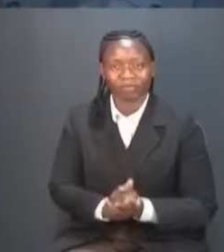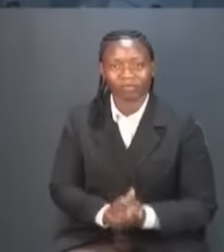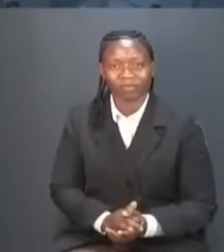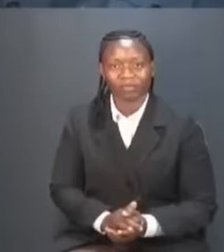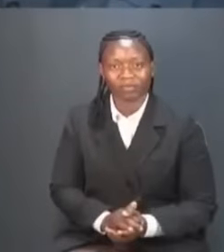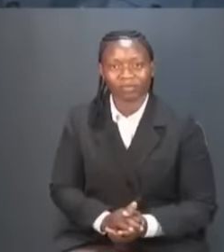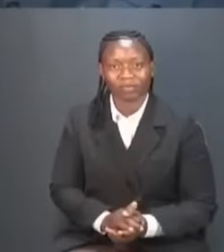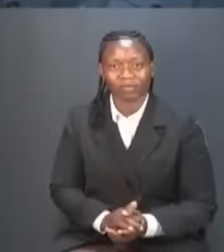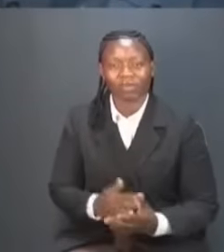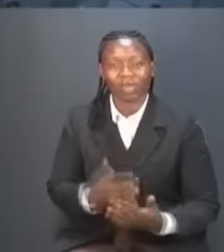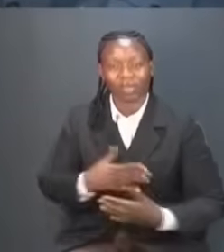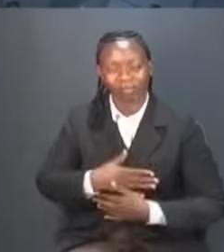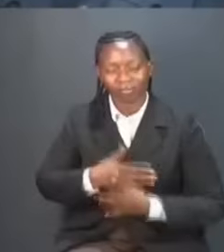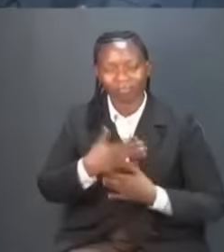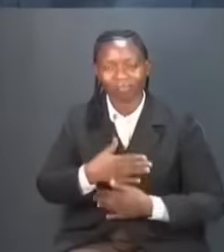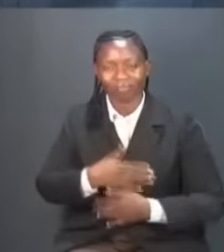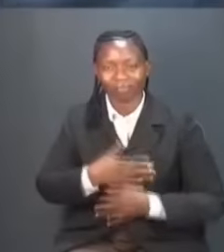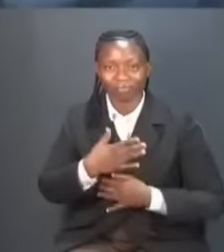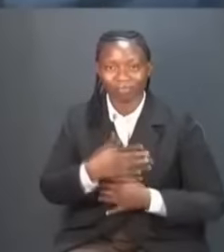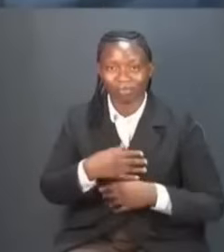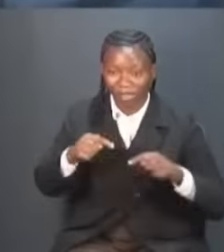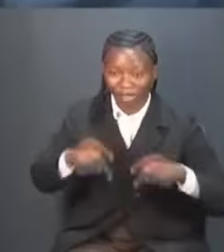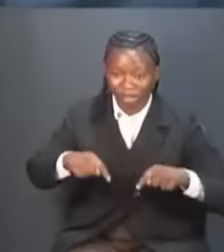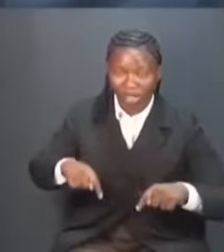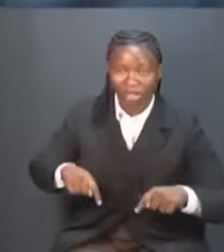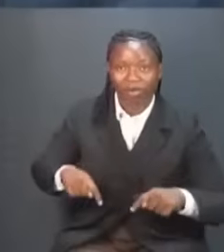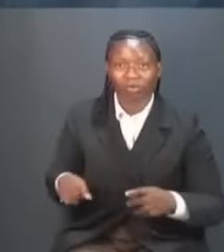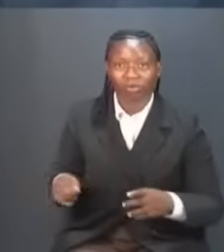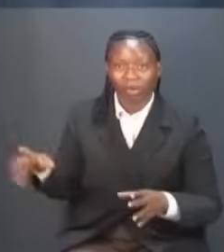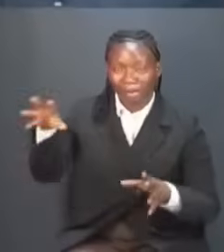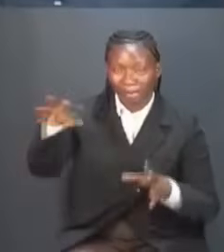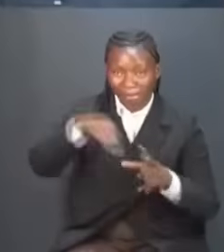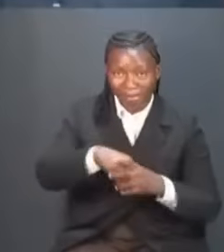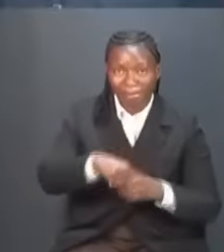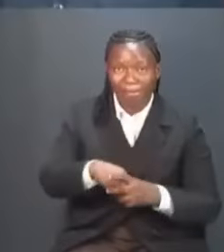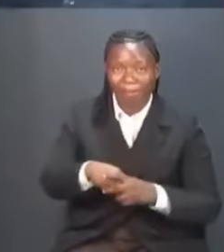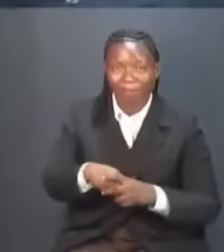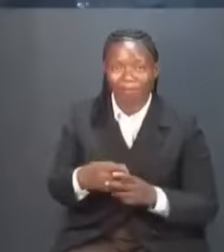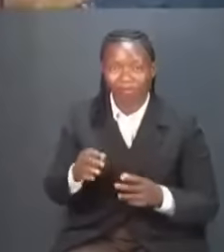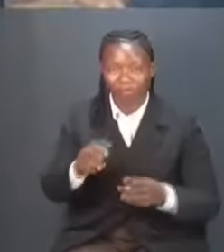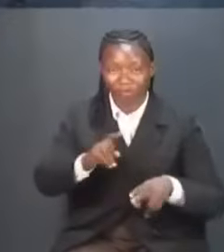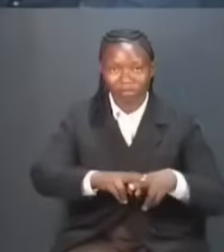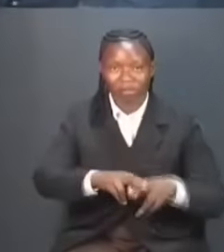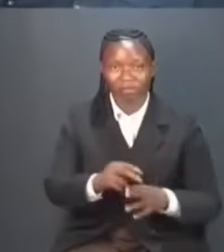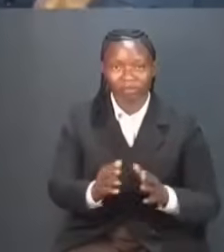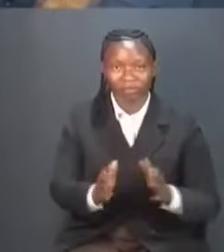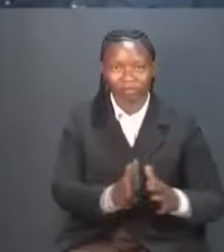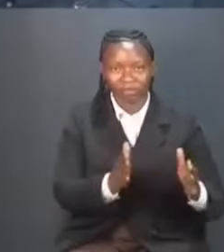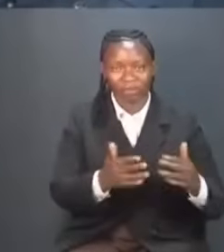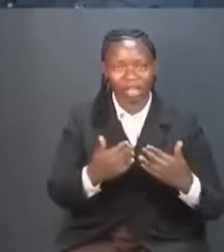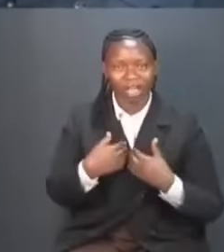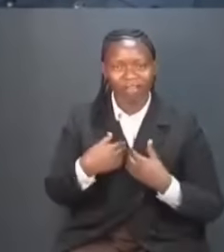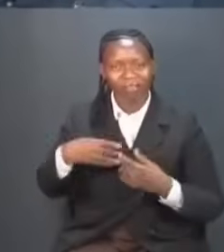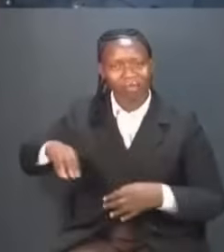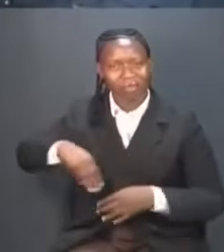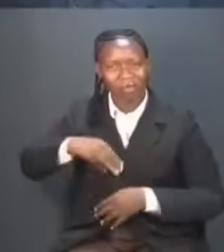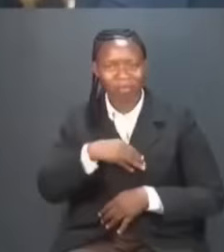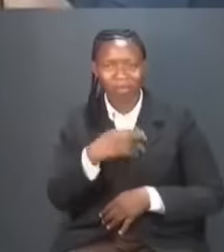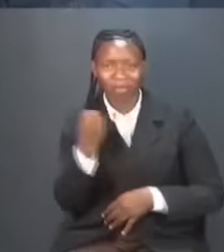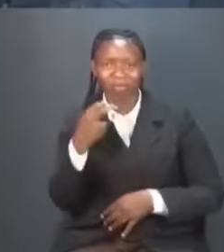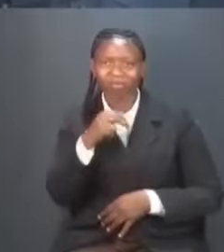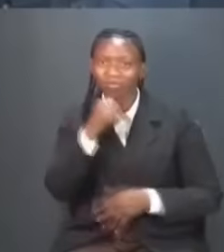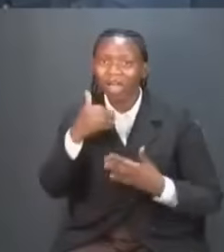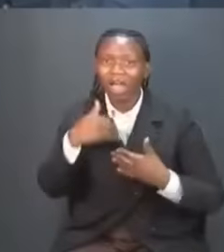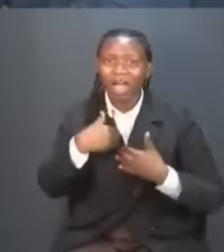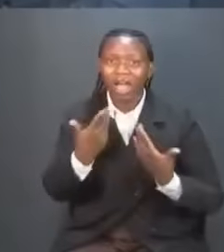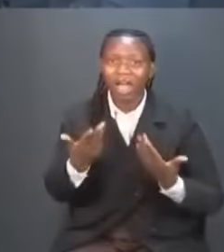we are very grateful that now you want to be part of because we have 2 of our members who are not